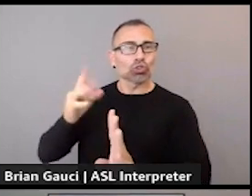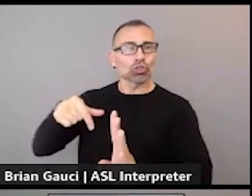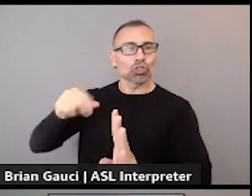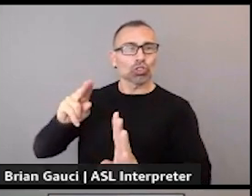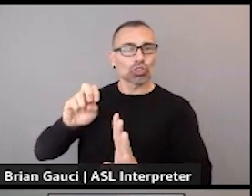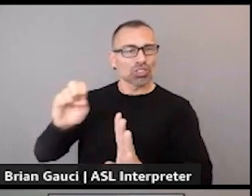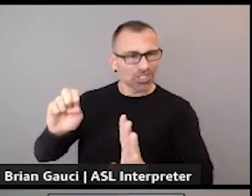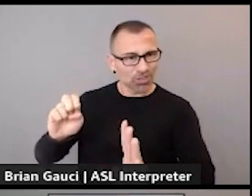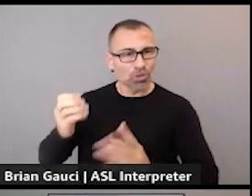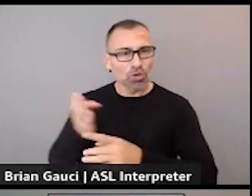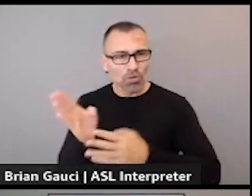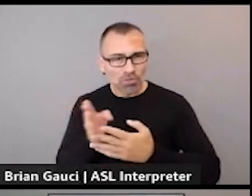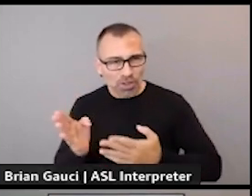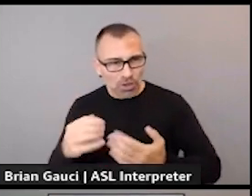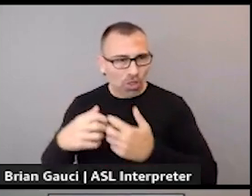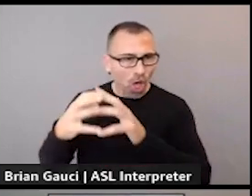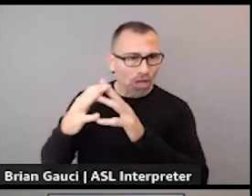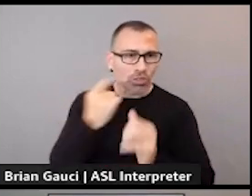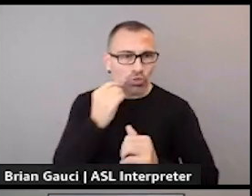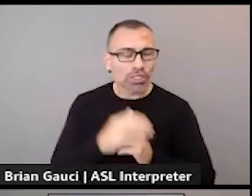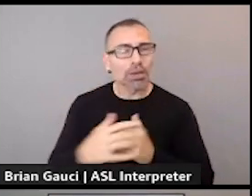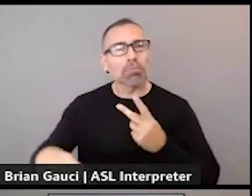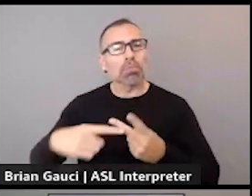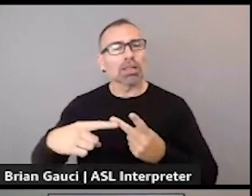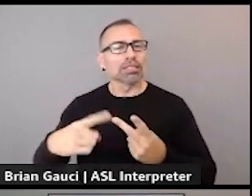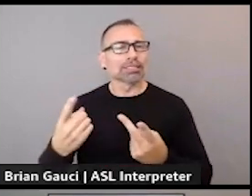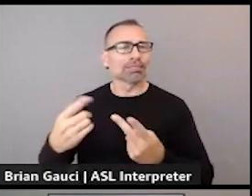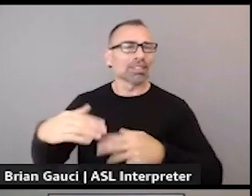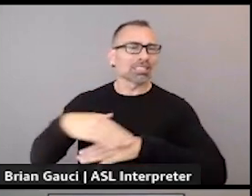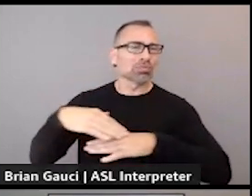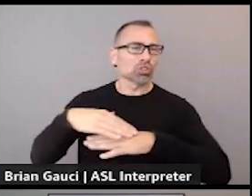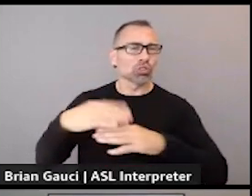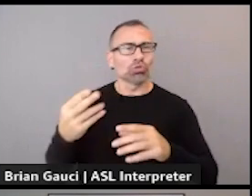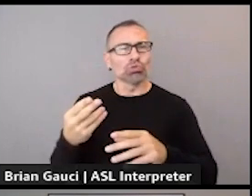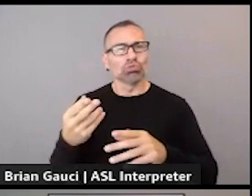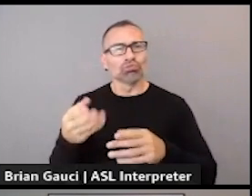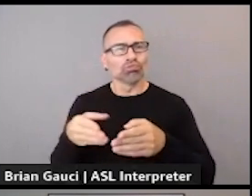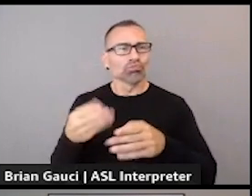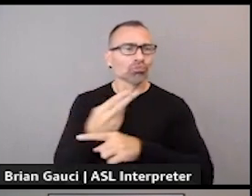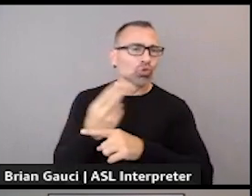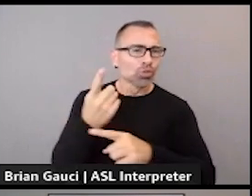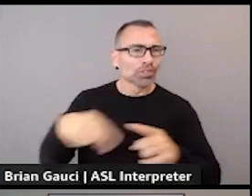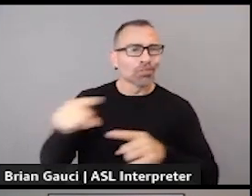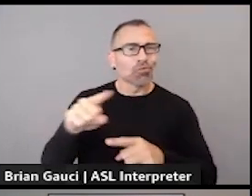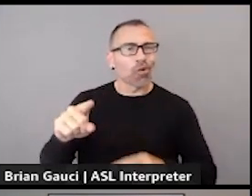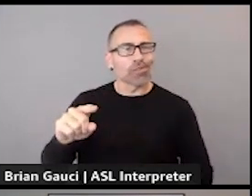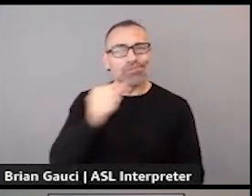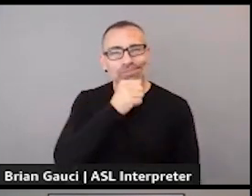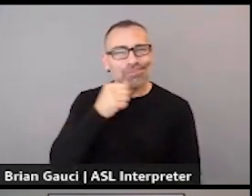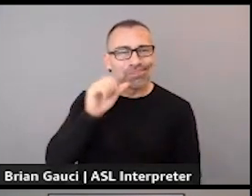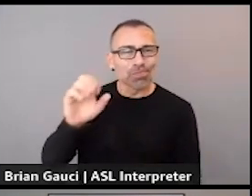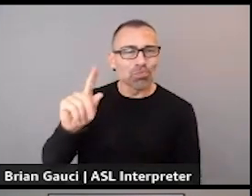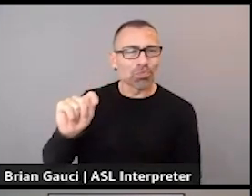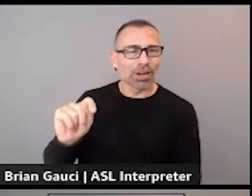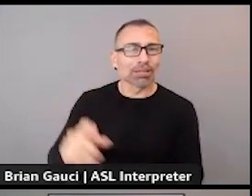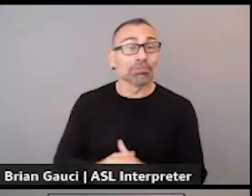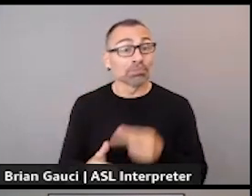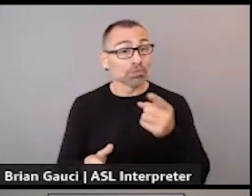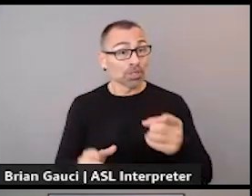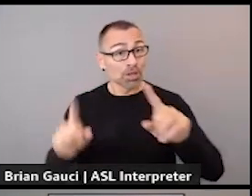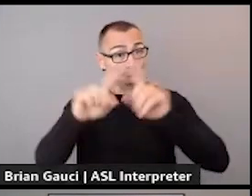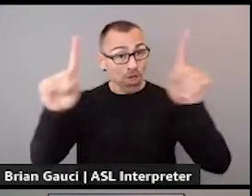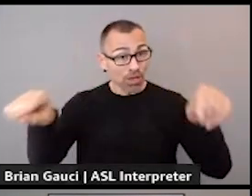can measure the actual measurement is at the point of waveform collapsing. And that's where you can determine the state of something.